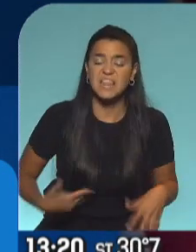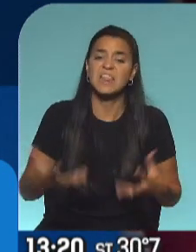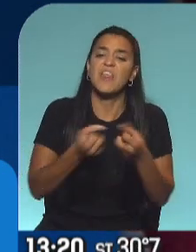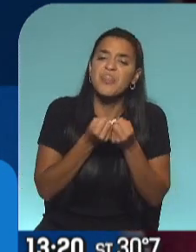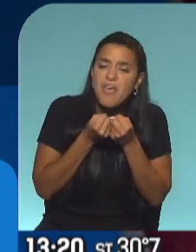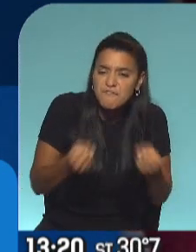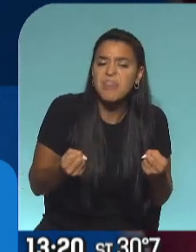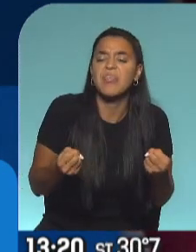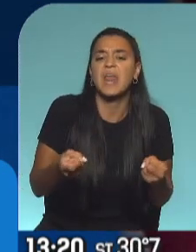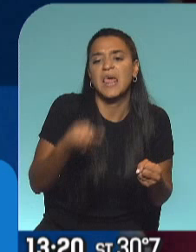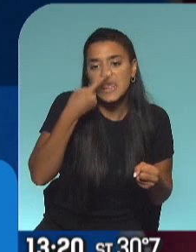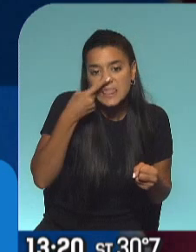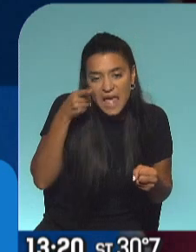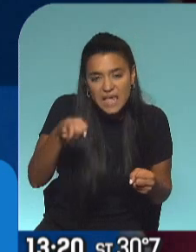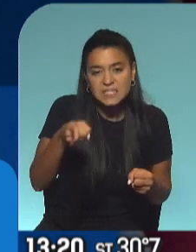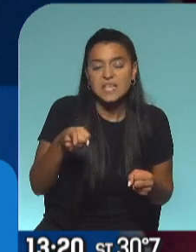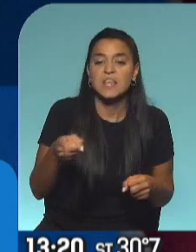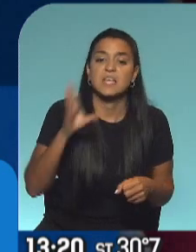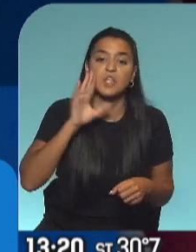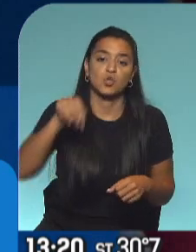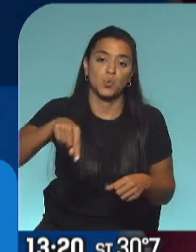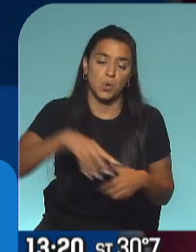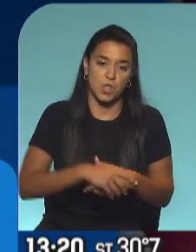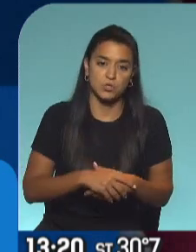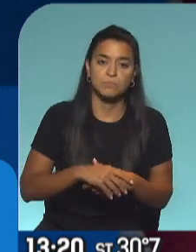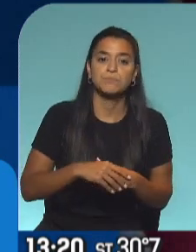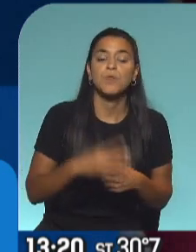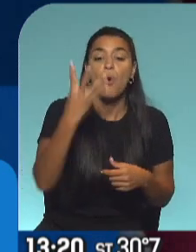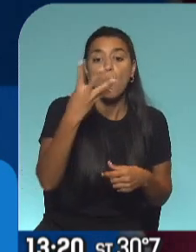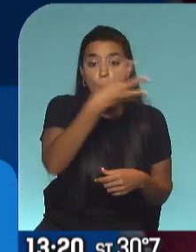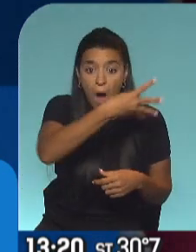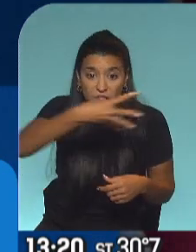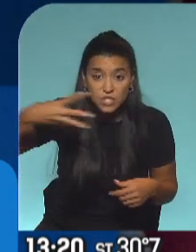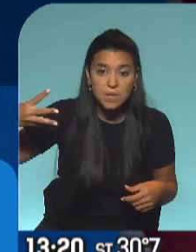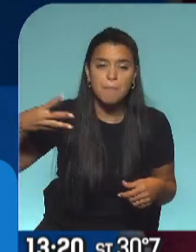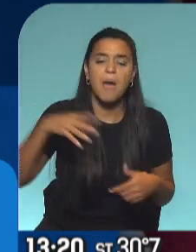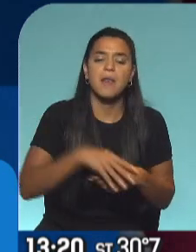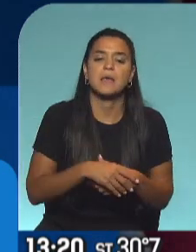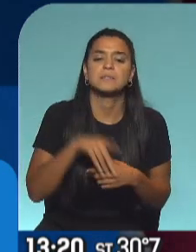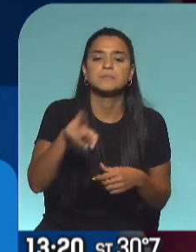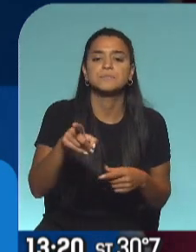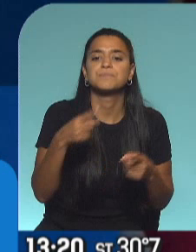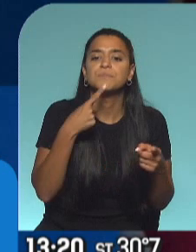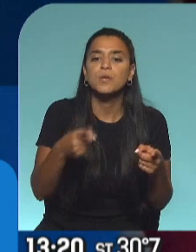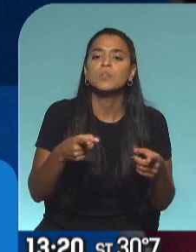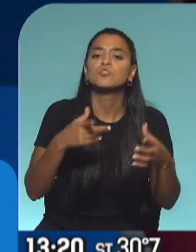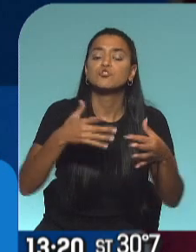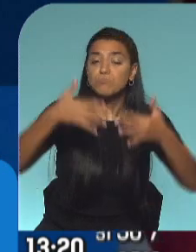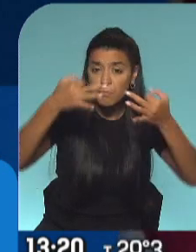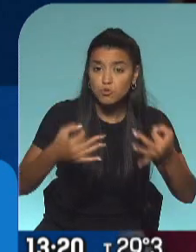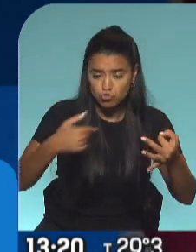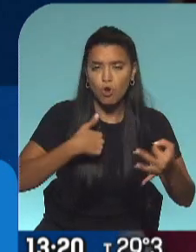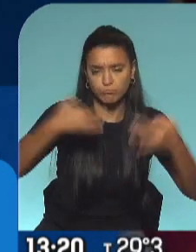defend American interests for the next 4 weeks. But rest assured that even if he does not take it